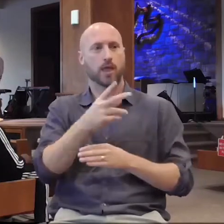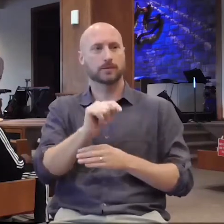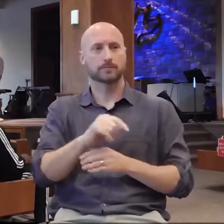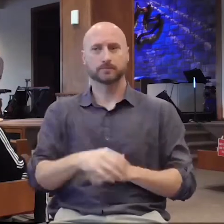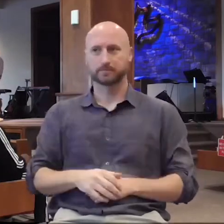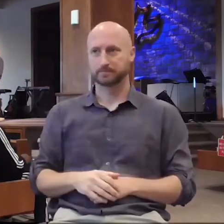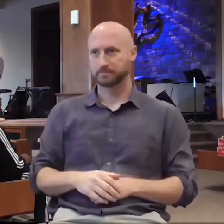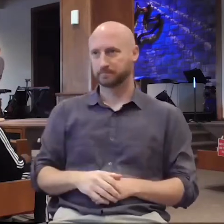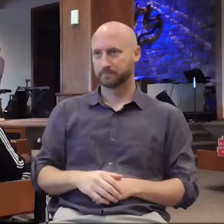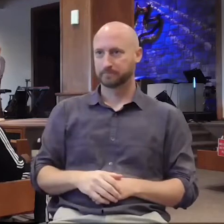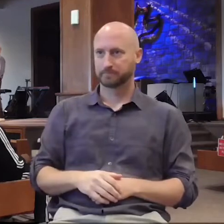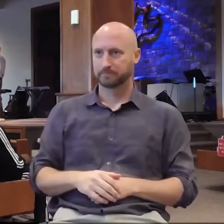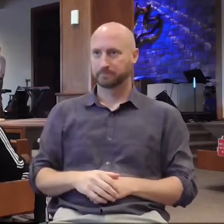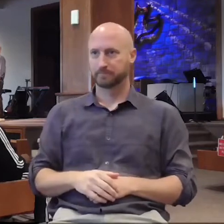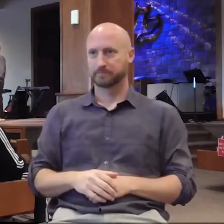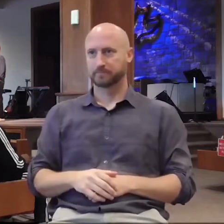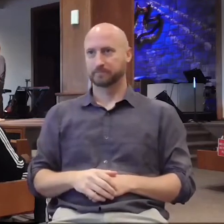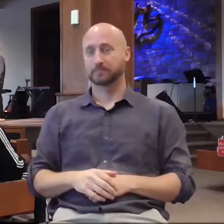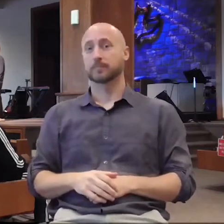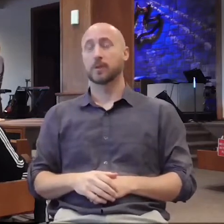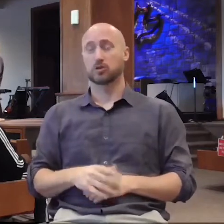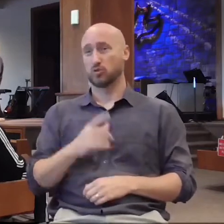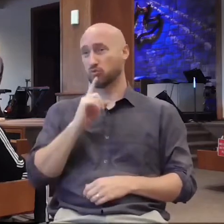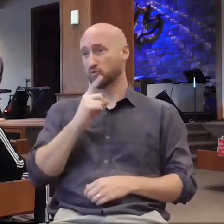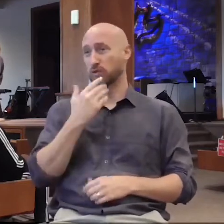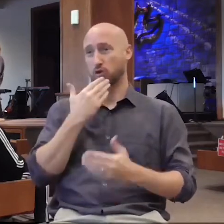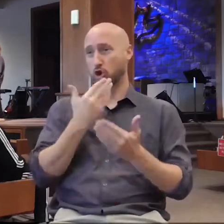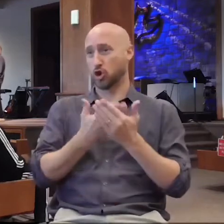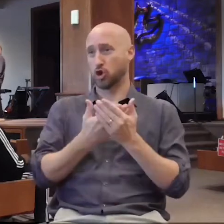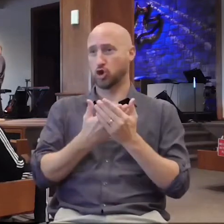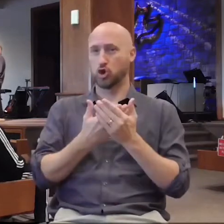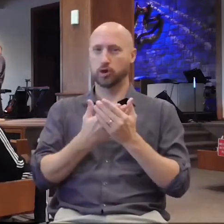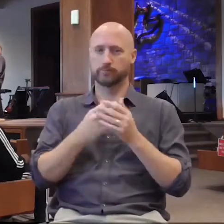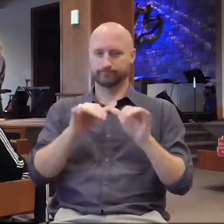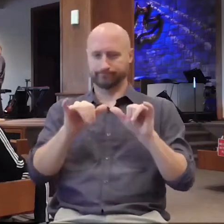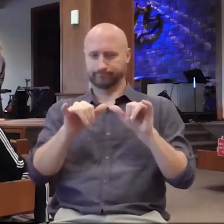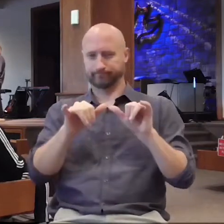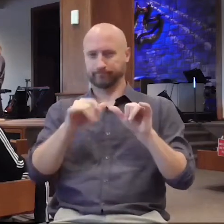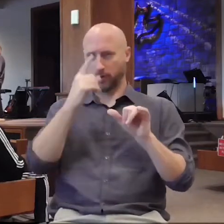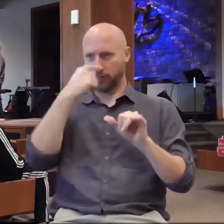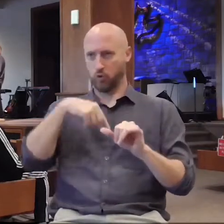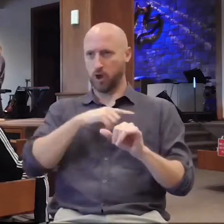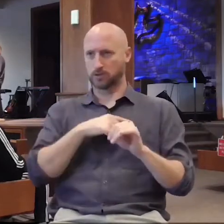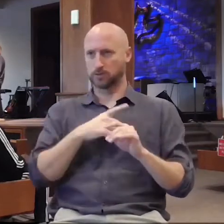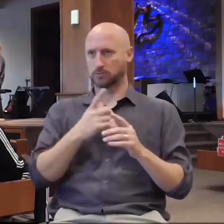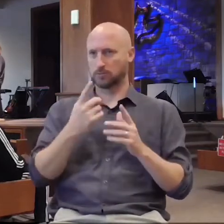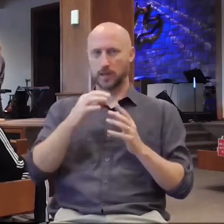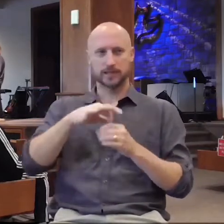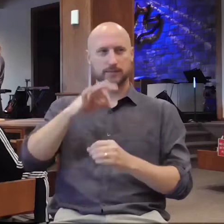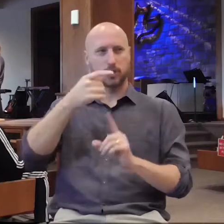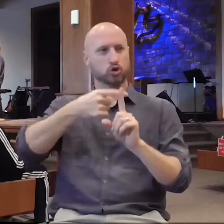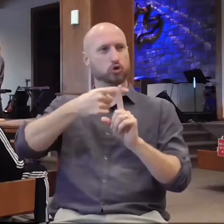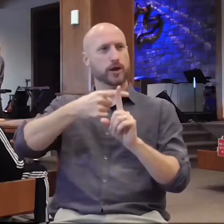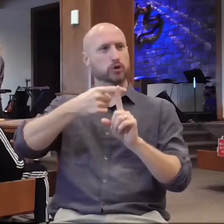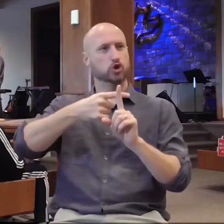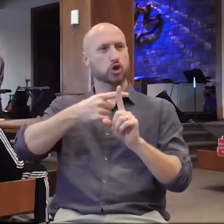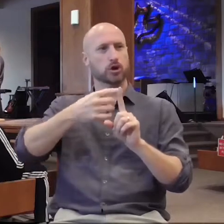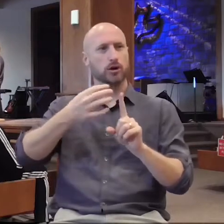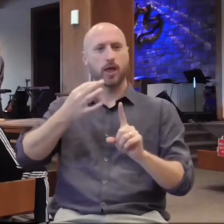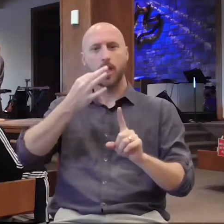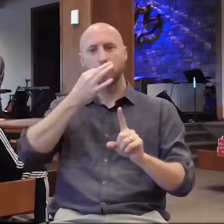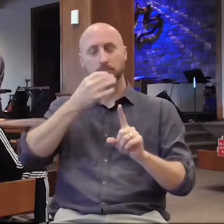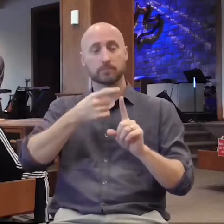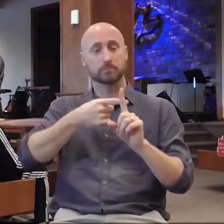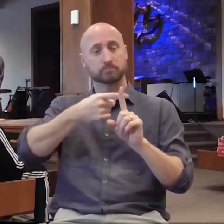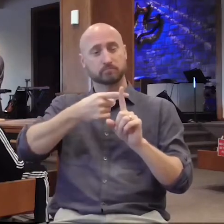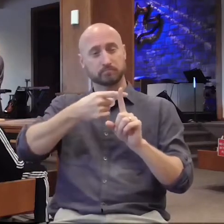So it's a good, you know, thermometer for us to use. We should take our spiritual temperature. Is there a burning love? Do